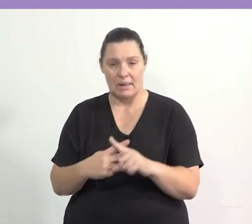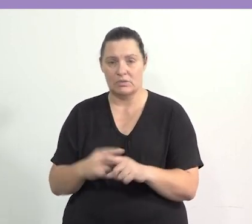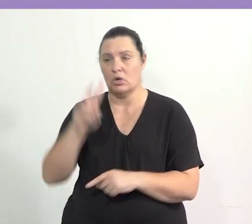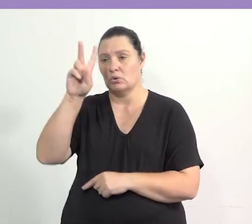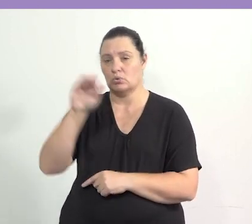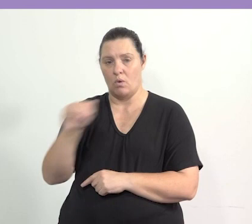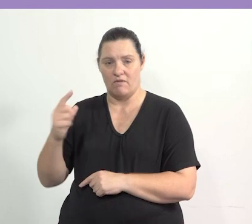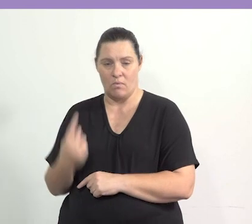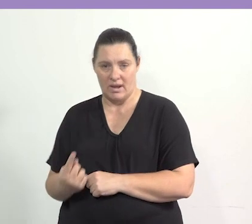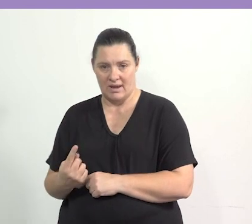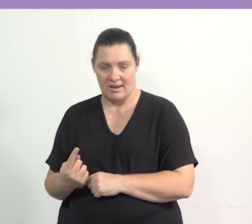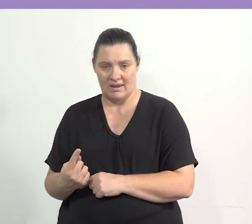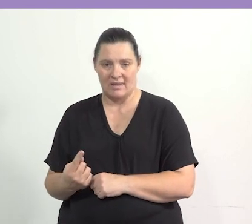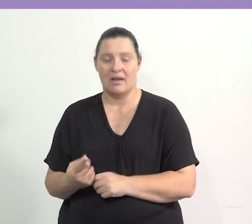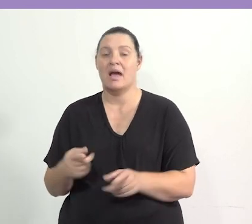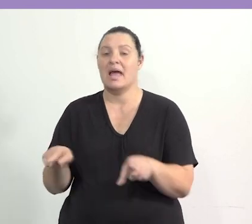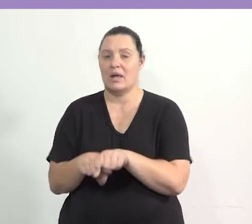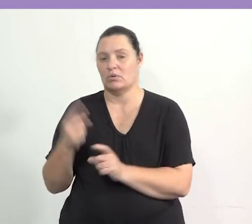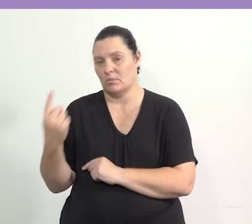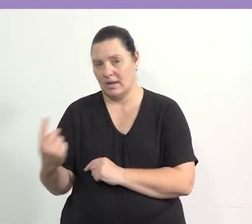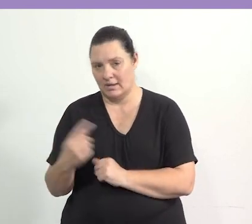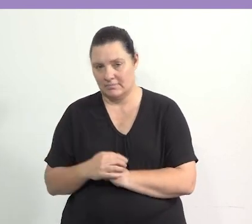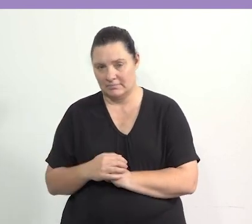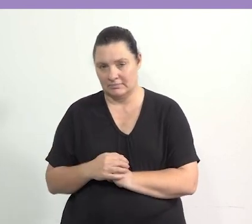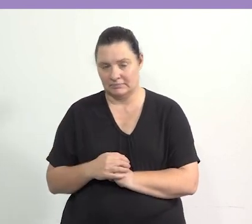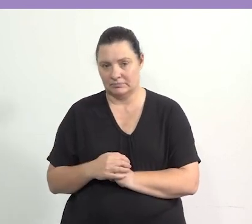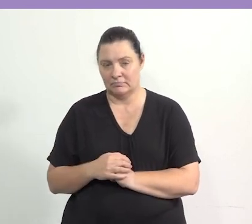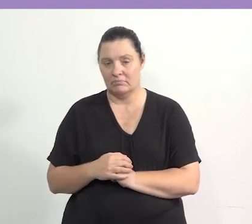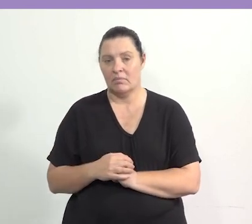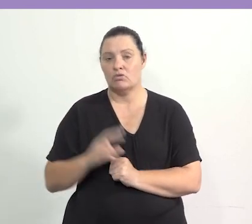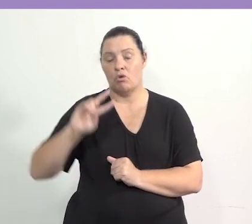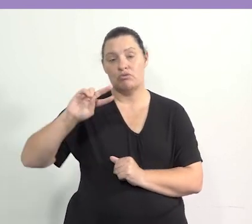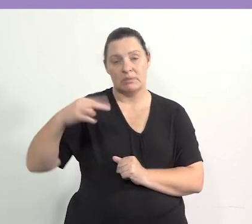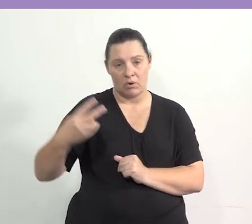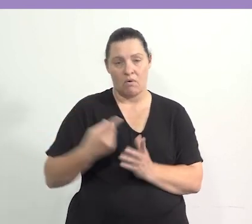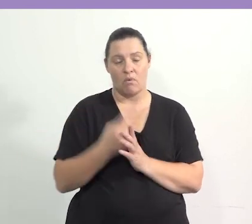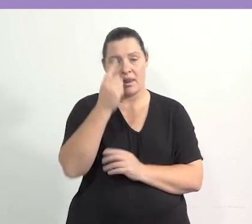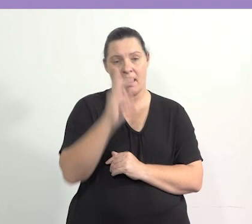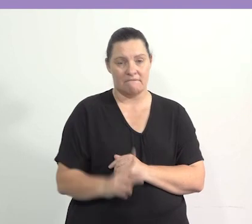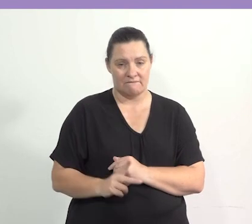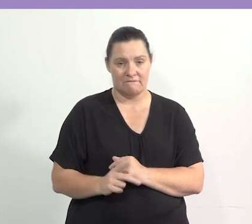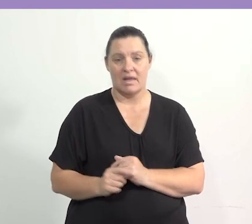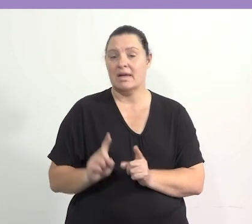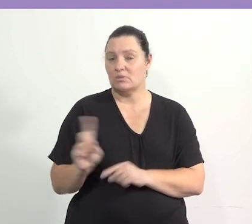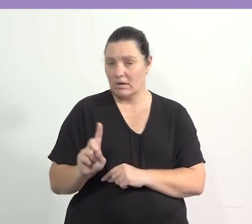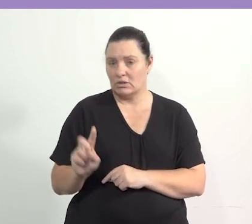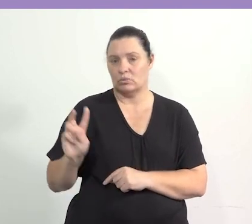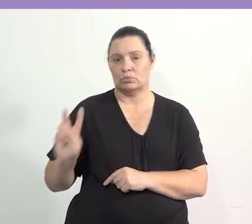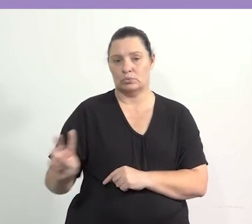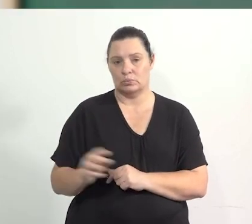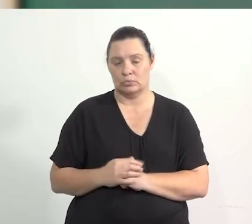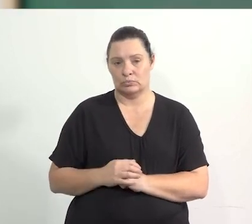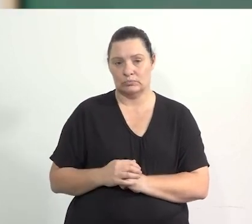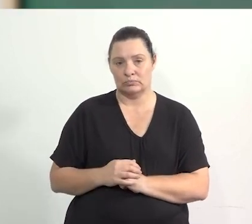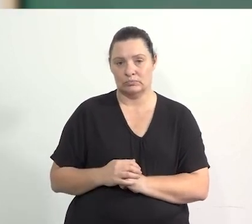multiplied by 2 is equals to 1. So the reciprocal of 1/2 is 2.